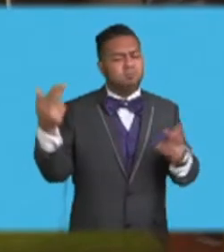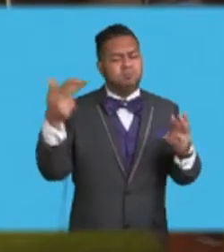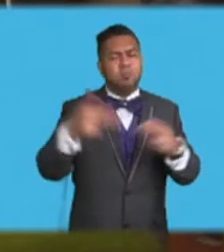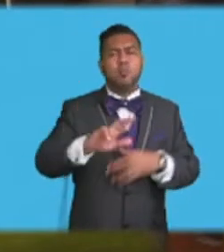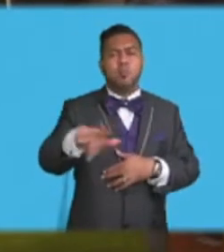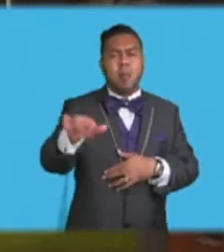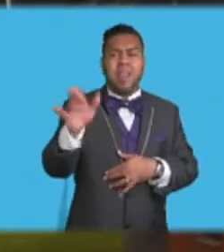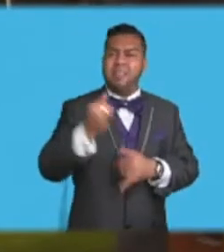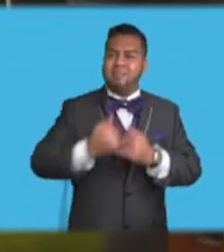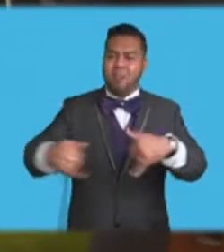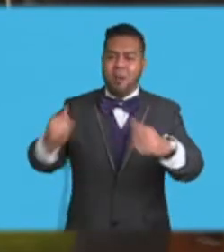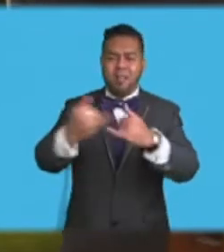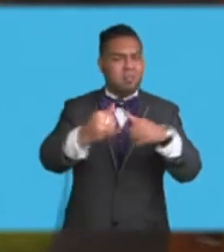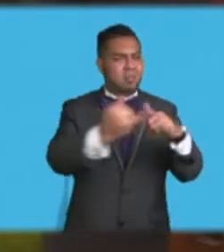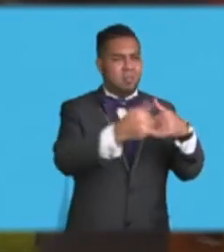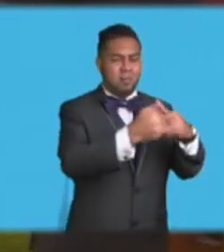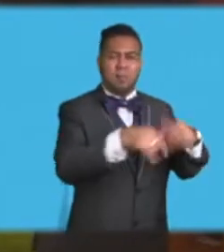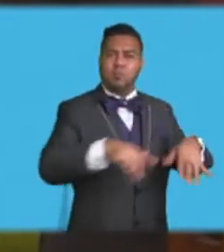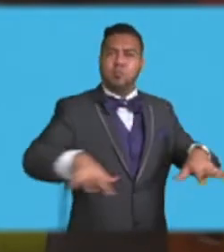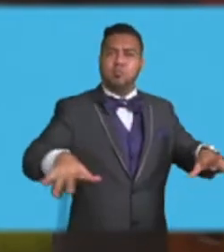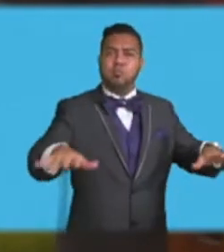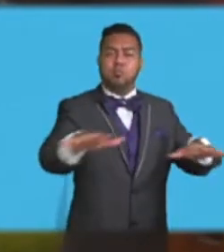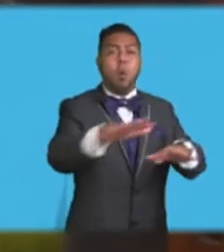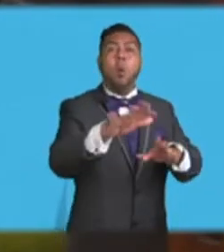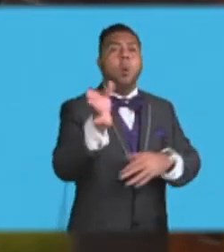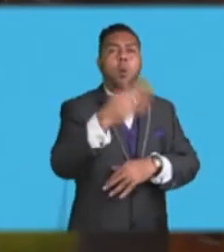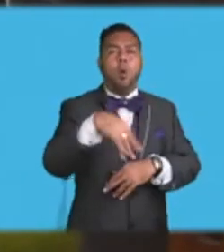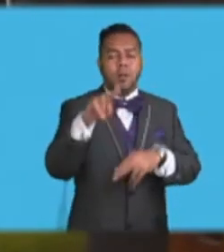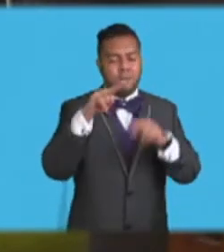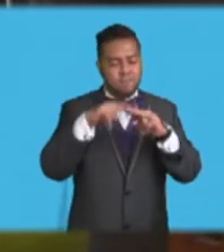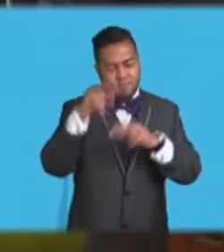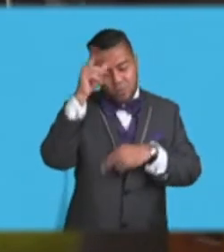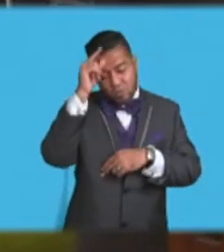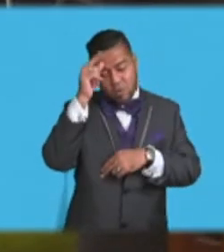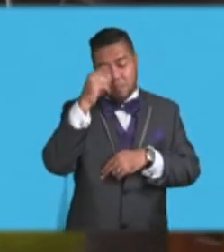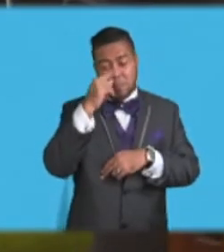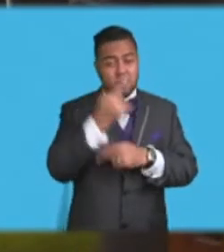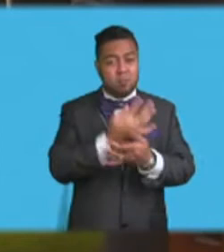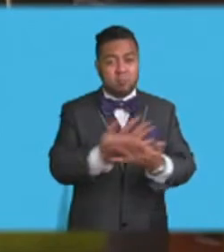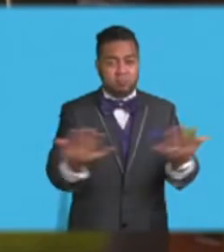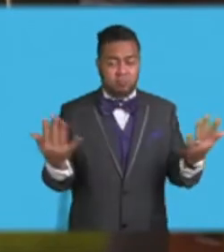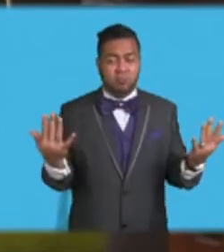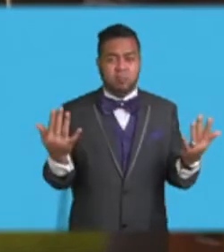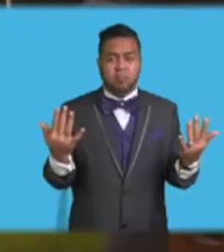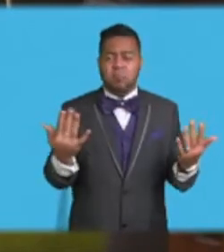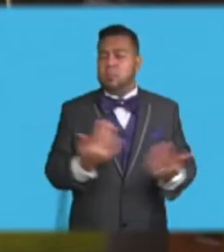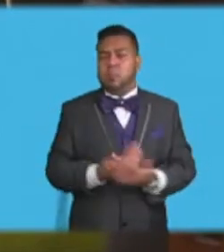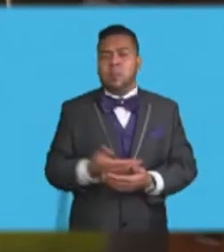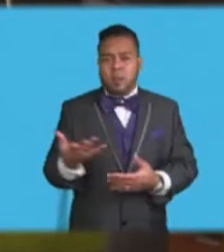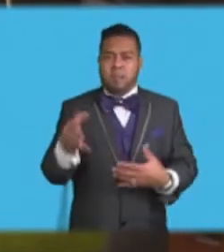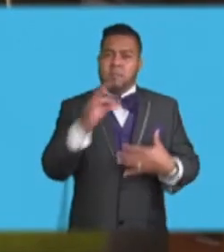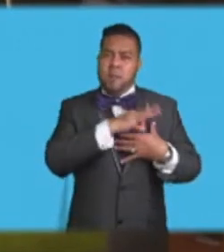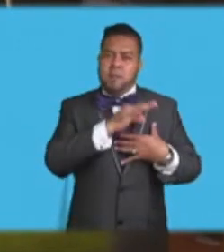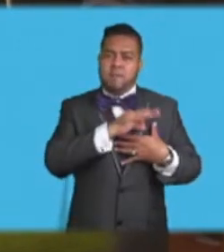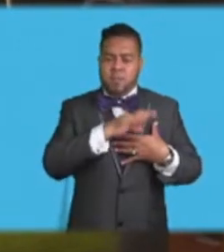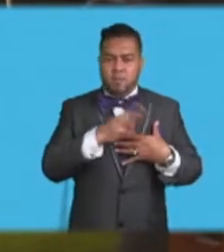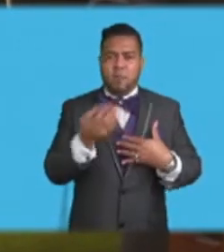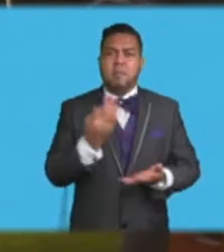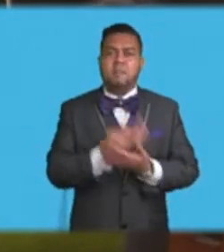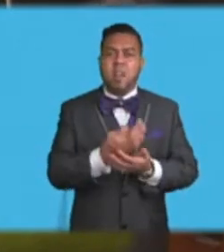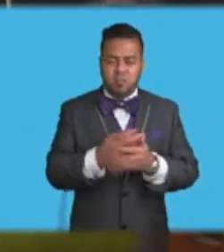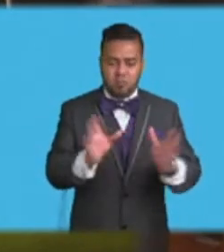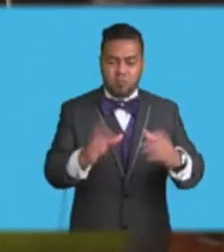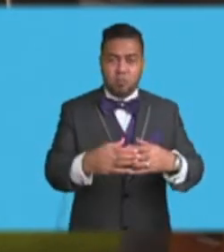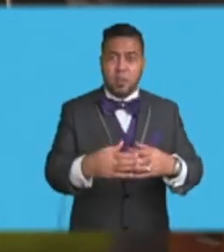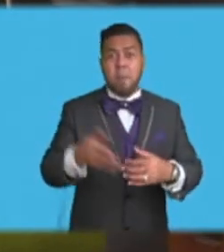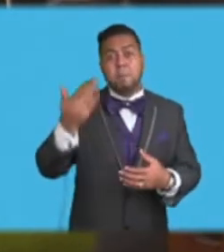and maritime communities. Every Fijian is benefiting from the improvement in the financial sector, Madam Speaker. Prior to